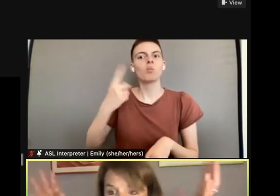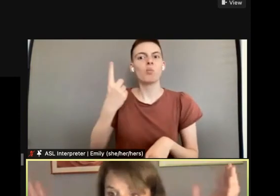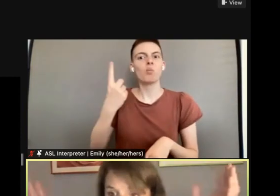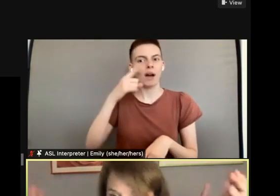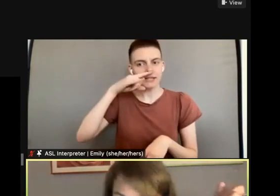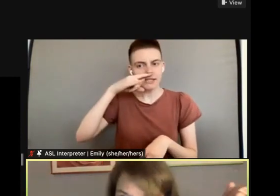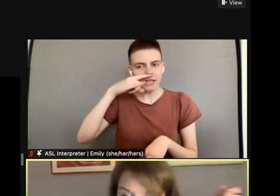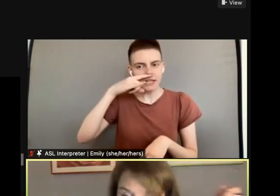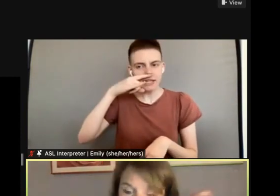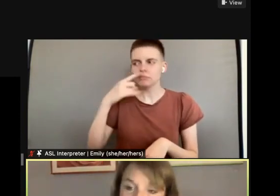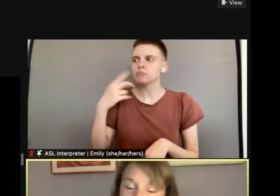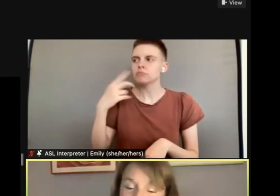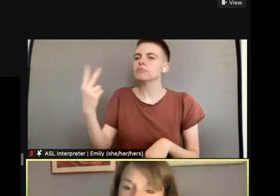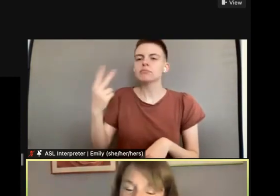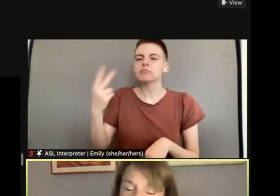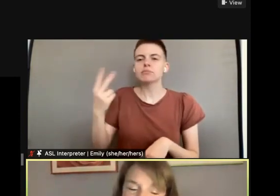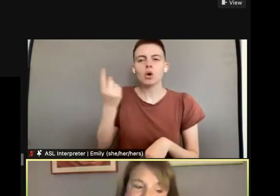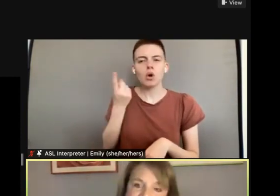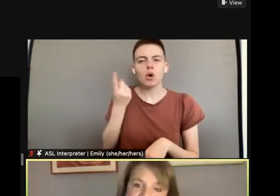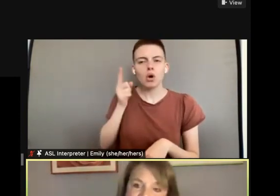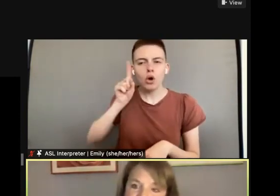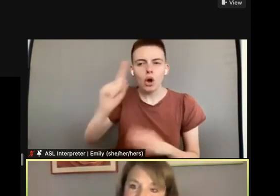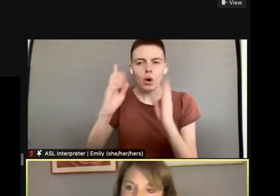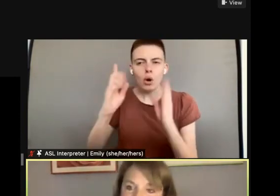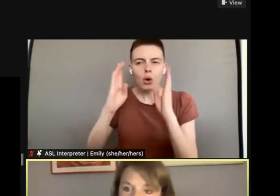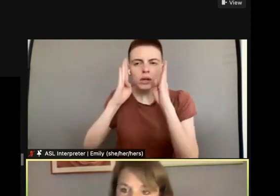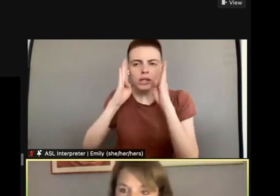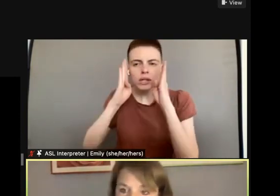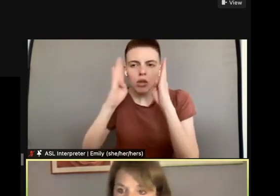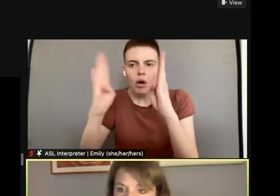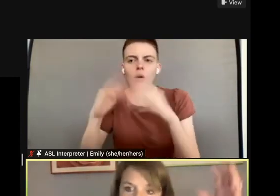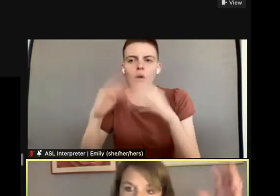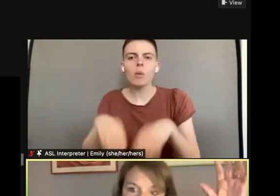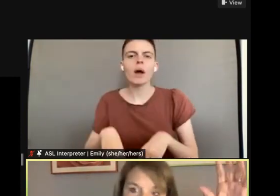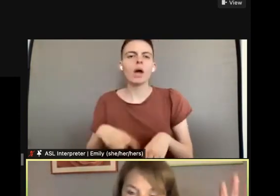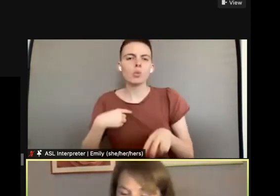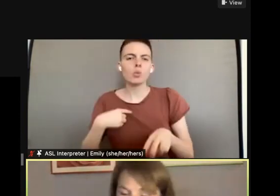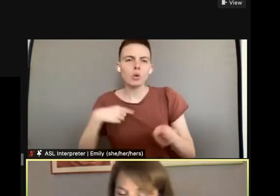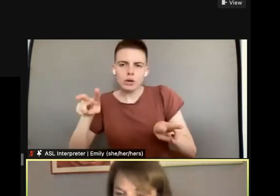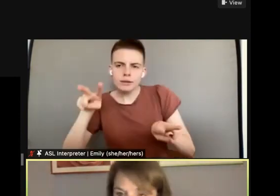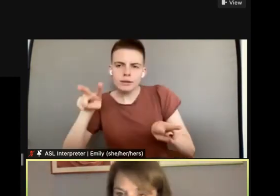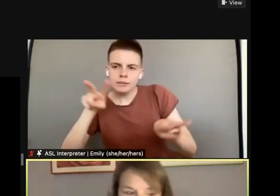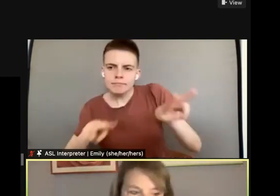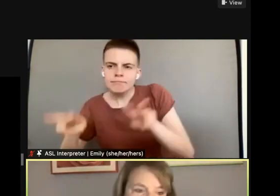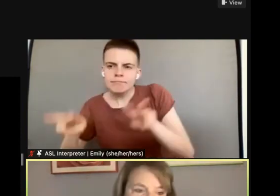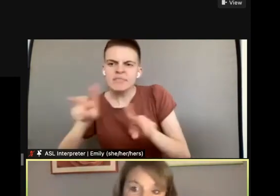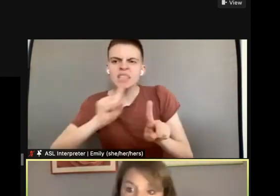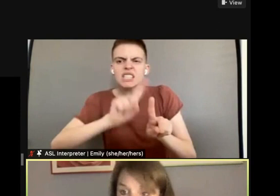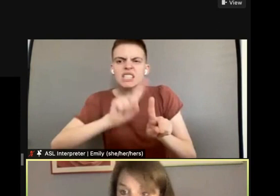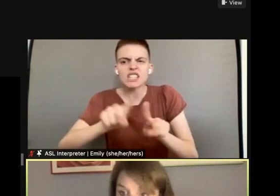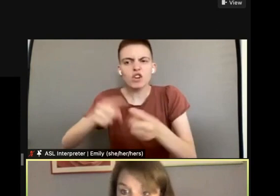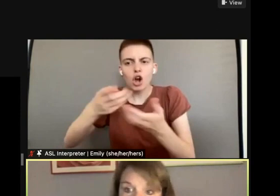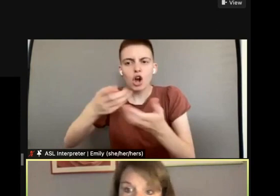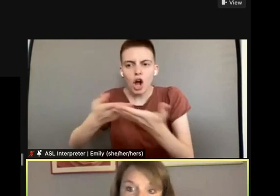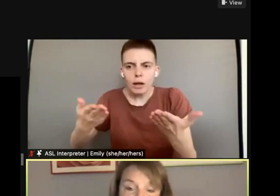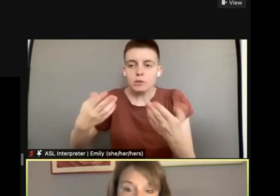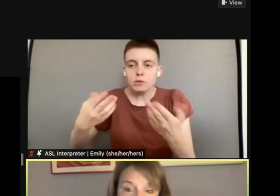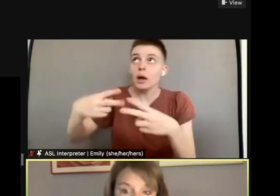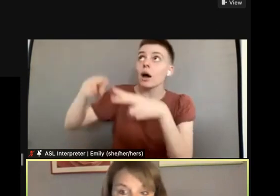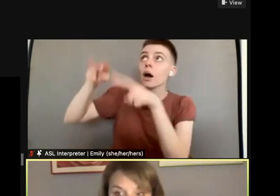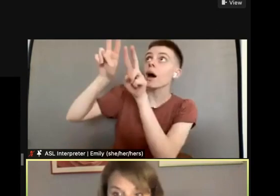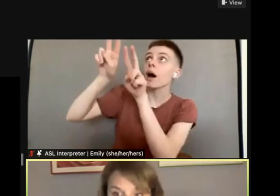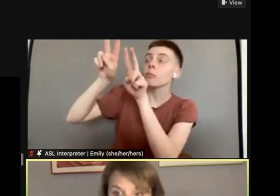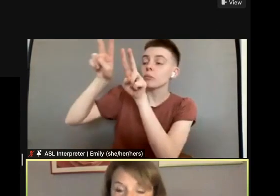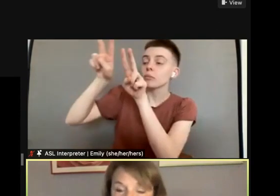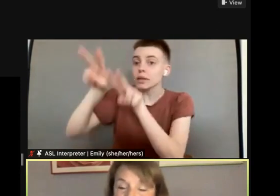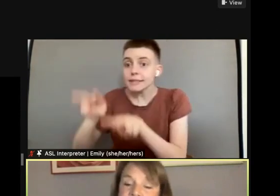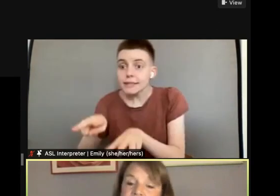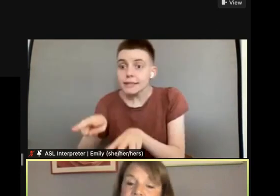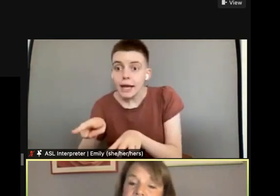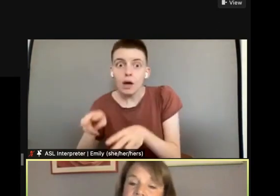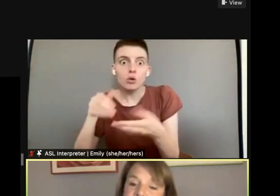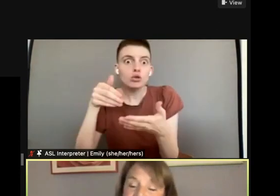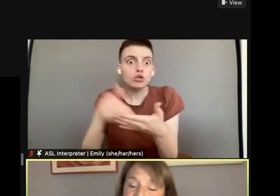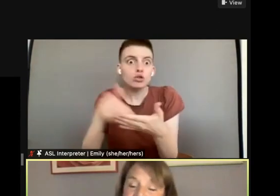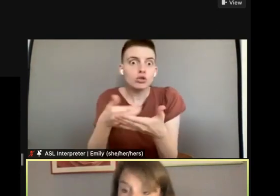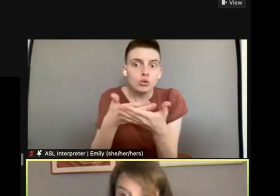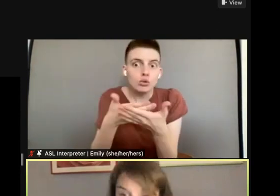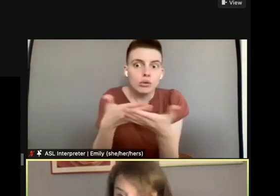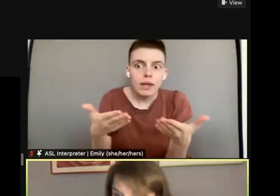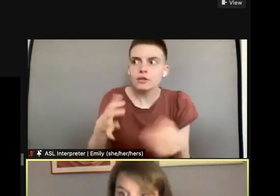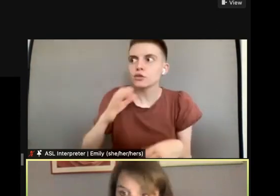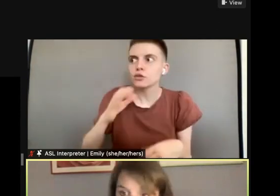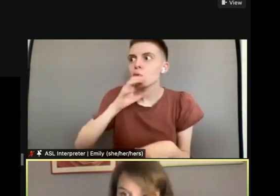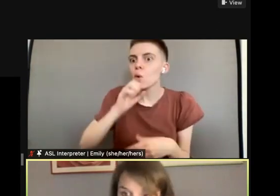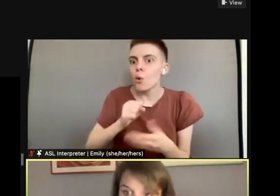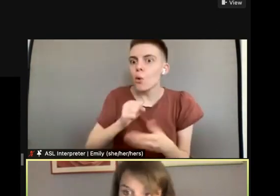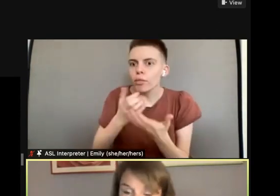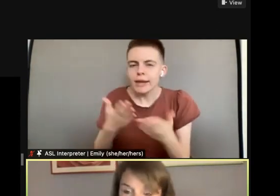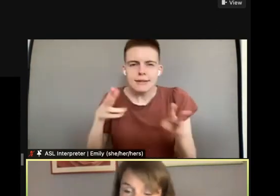and we looked for these things that were in various positions, things that were high, things that were low, things that were new, things the child had seen, to get